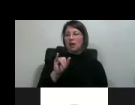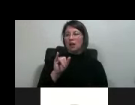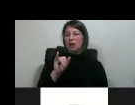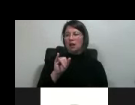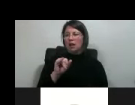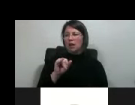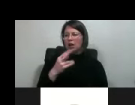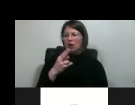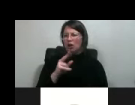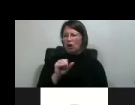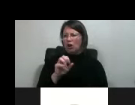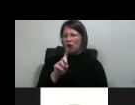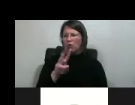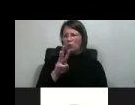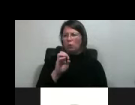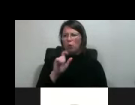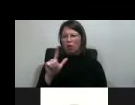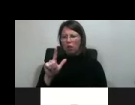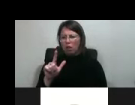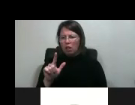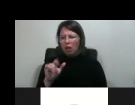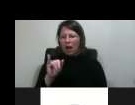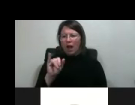Mr. Harvey Wolf, I'm going to ask to unmute you now.